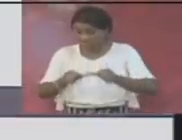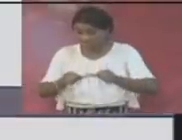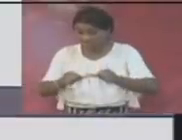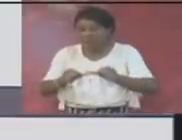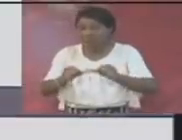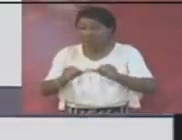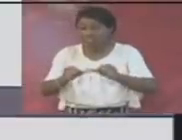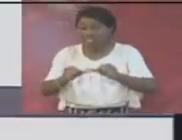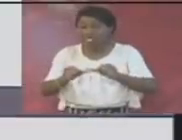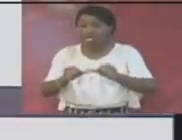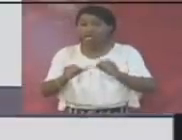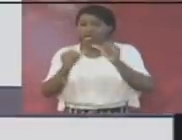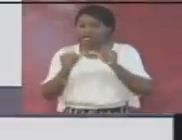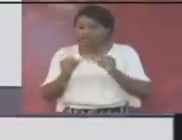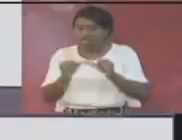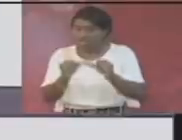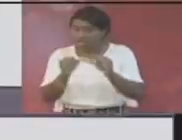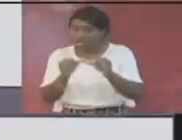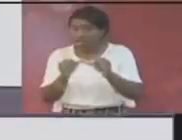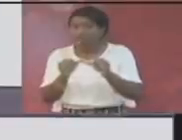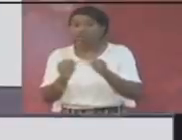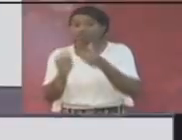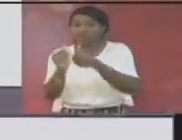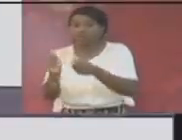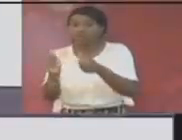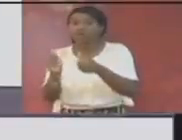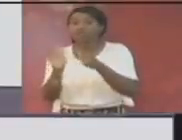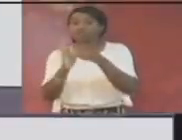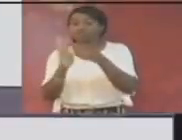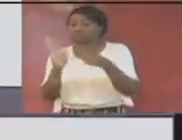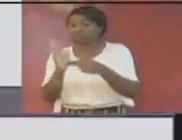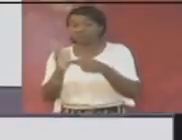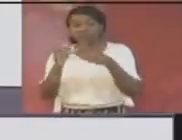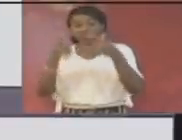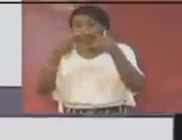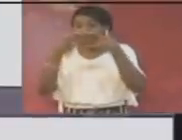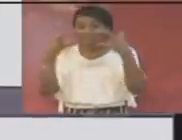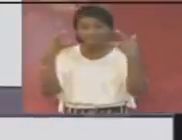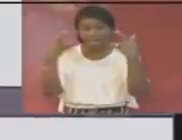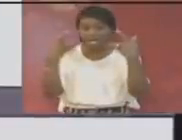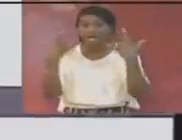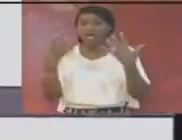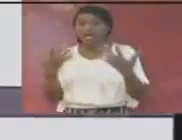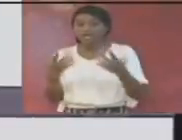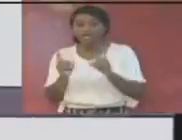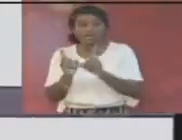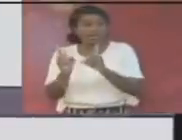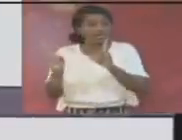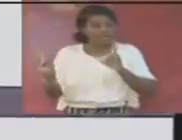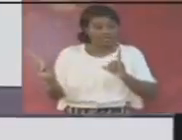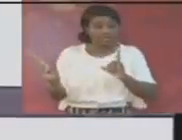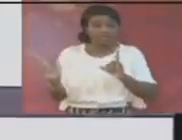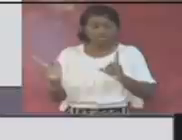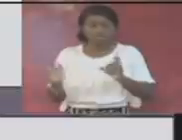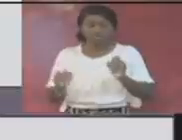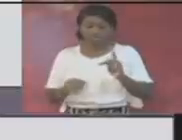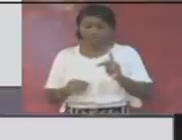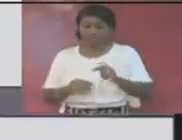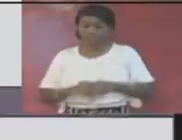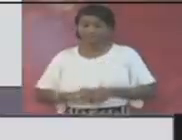should still go on to adhere to the public health guidelines, continuously being advised by the Ministry of